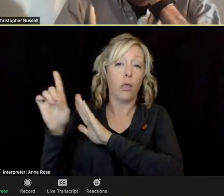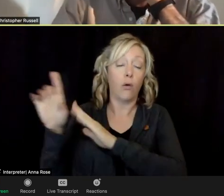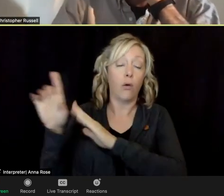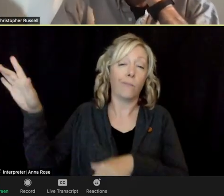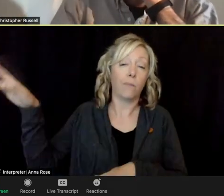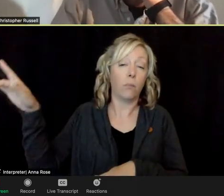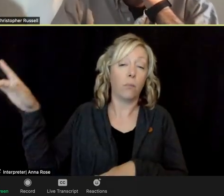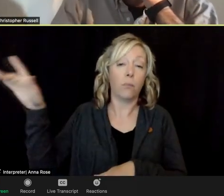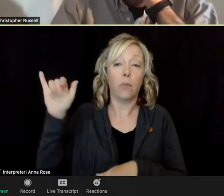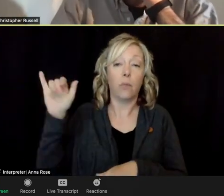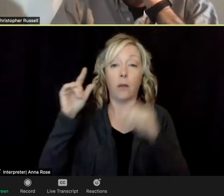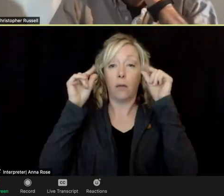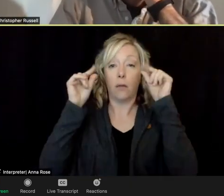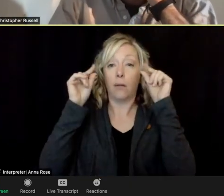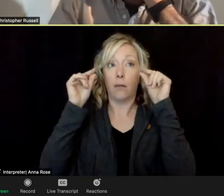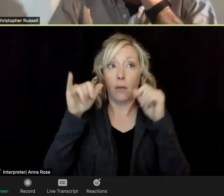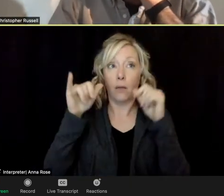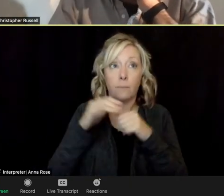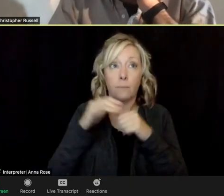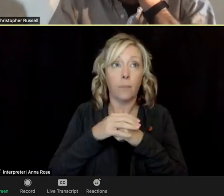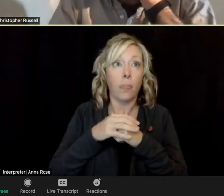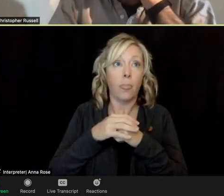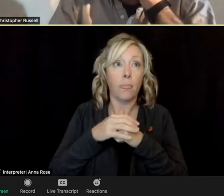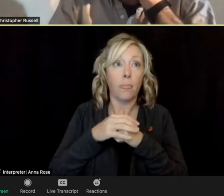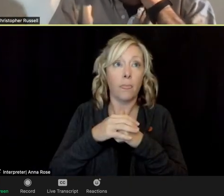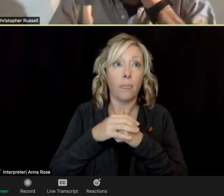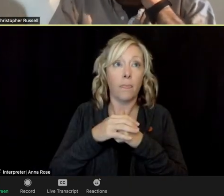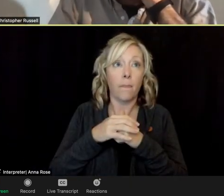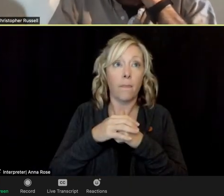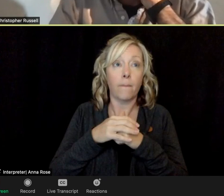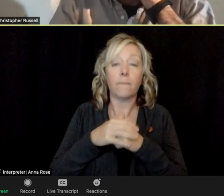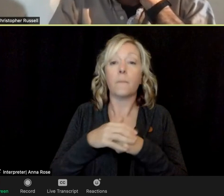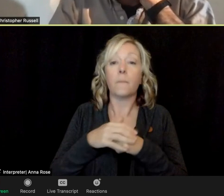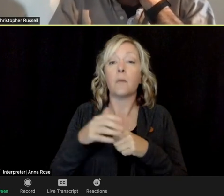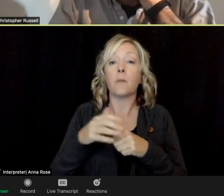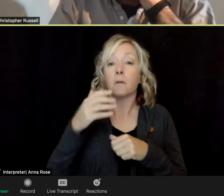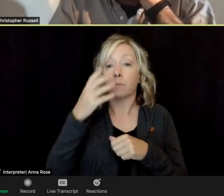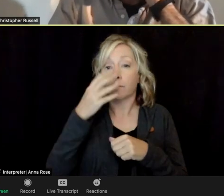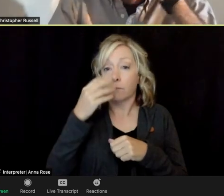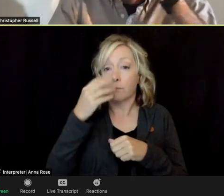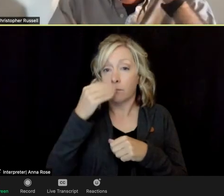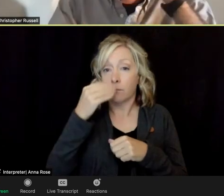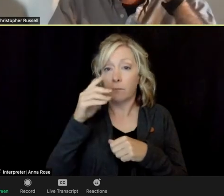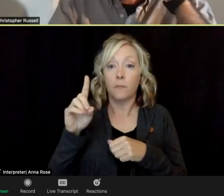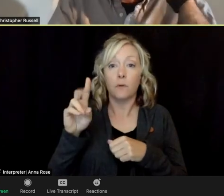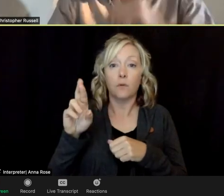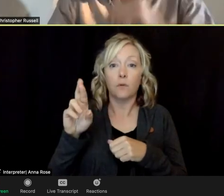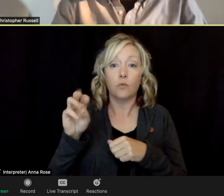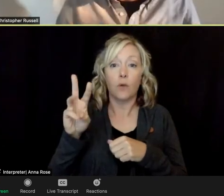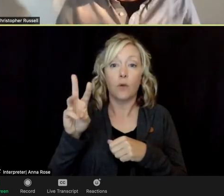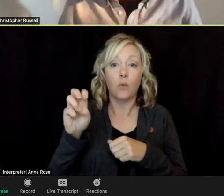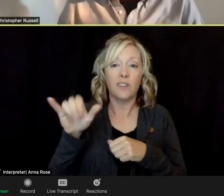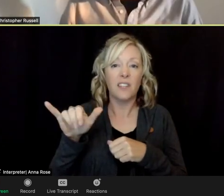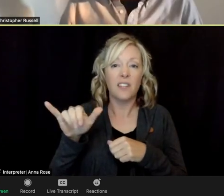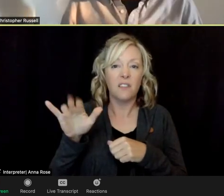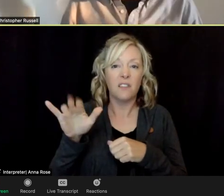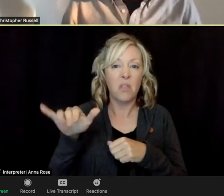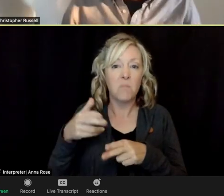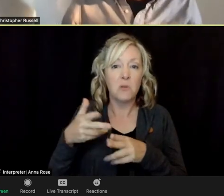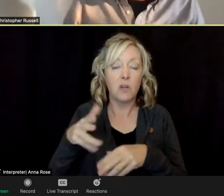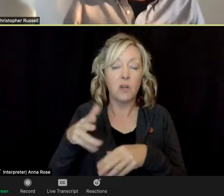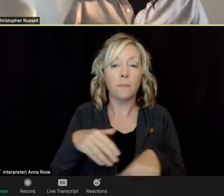whatever. You're kind of in between. Drowsy is what we mentioned, kind of like nodding out. Quiet awake is